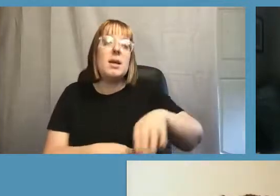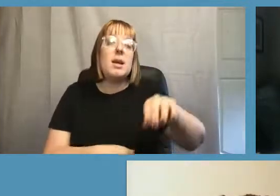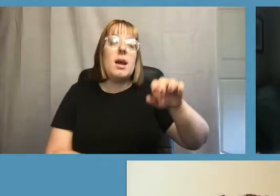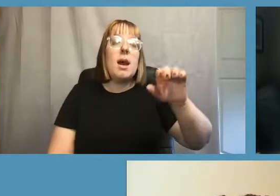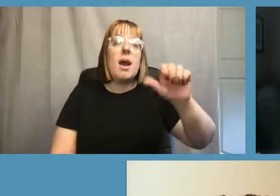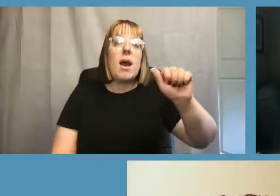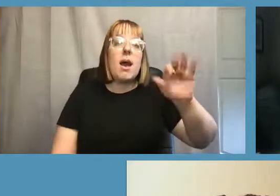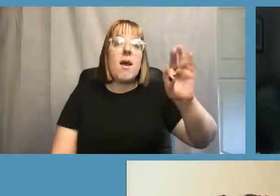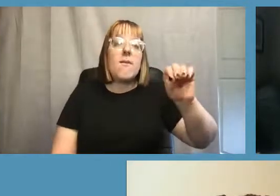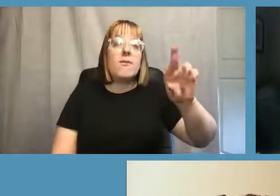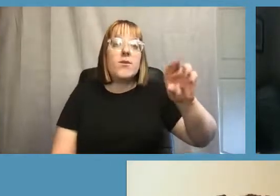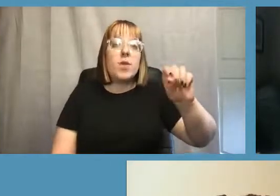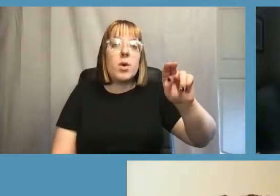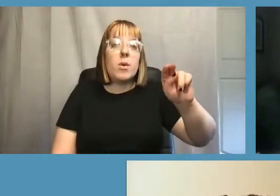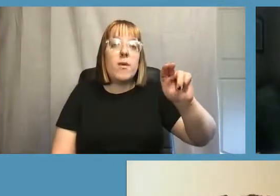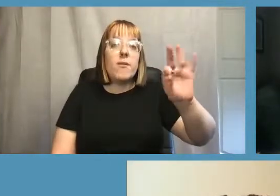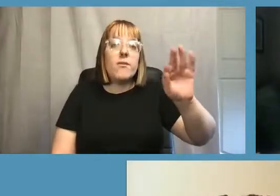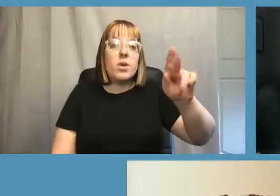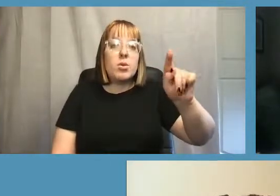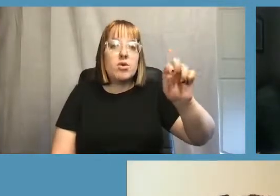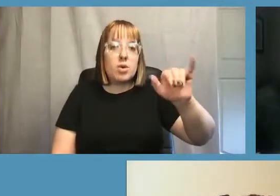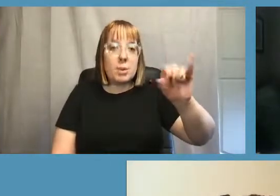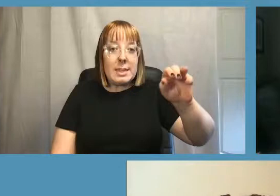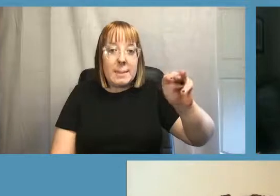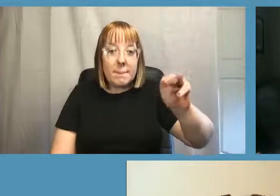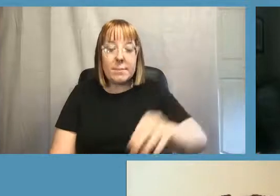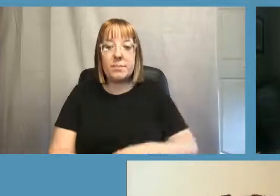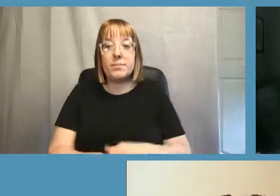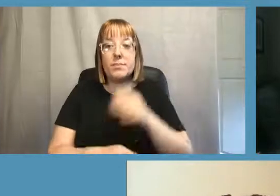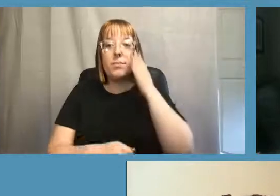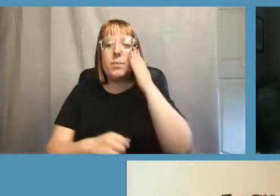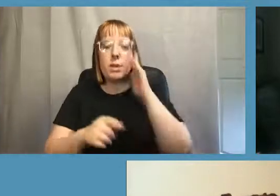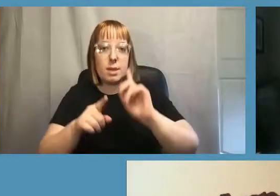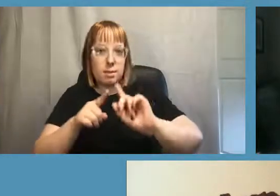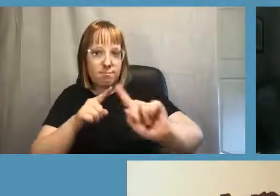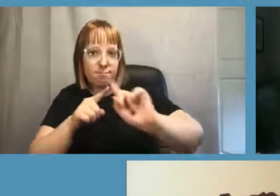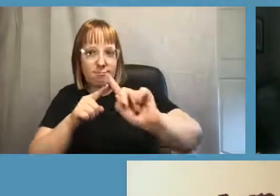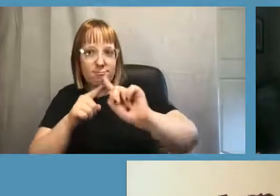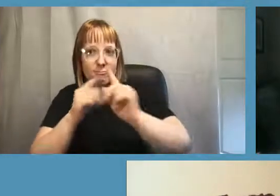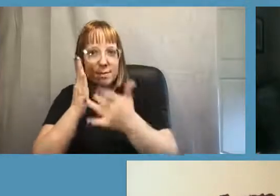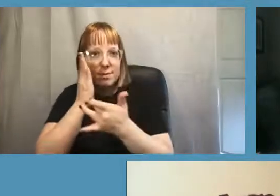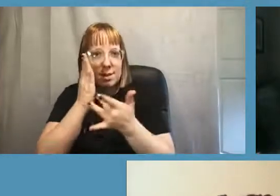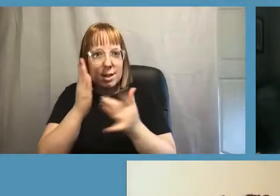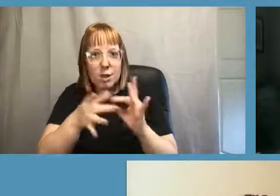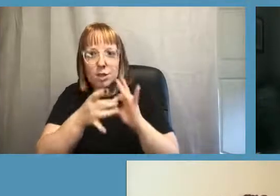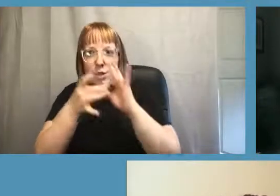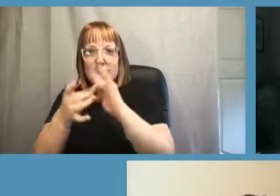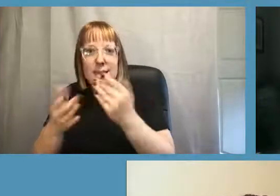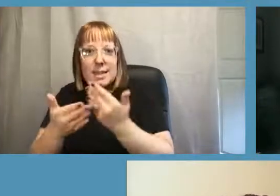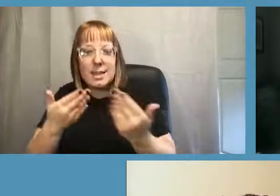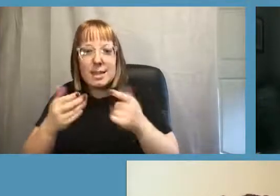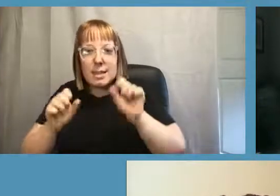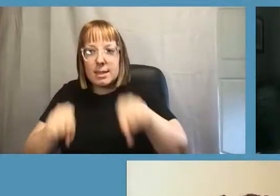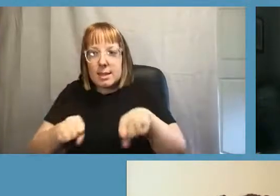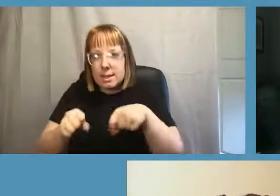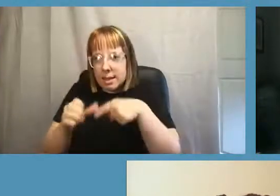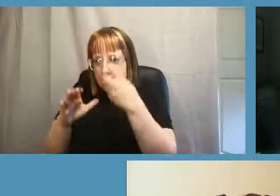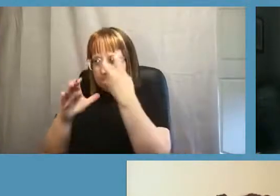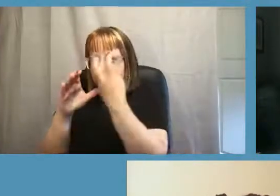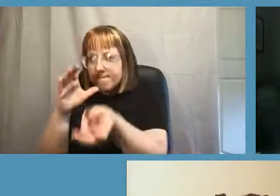teaches, writes, fabs, and makes art using algorithms and machine learning. She's taught